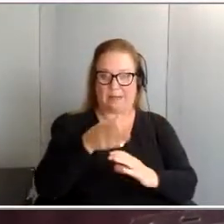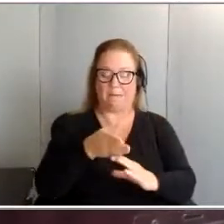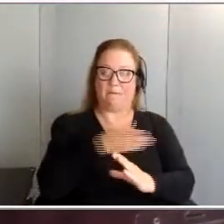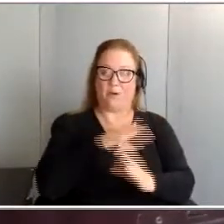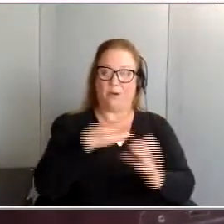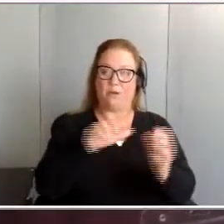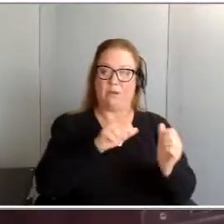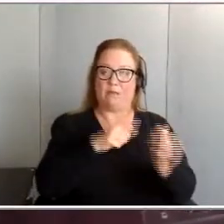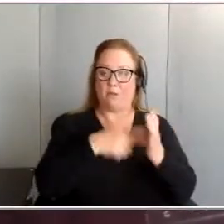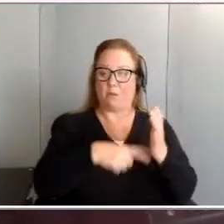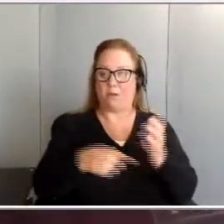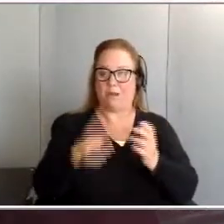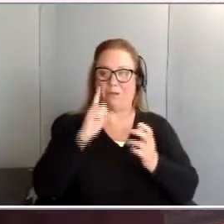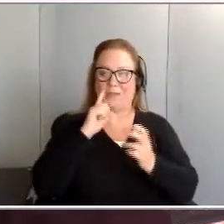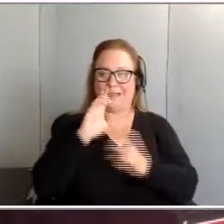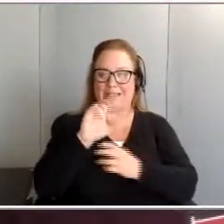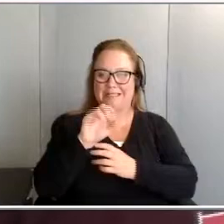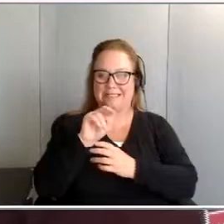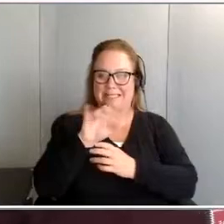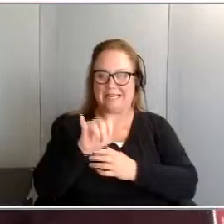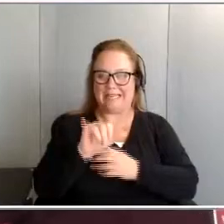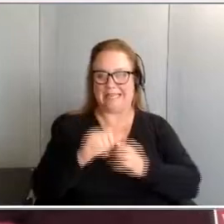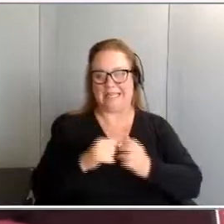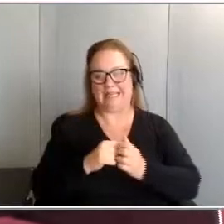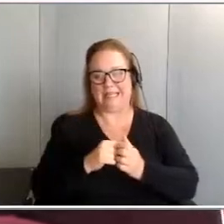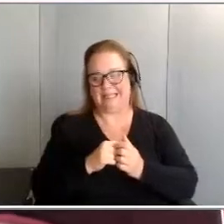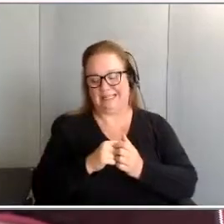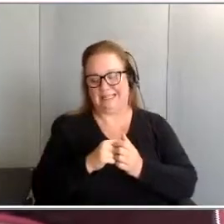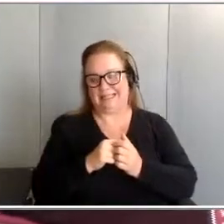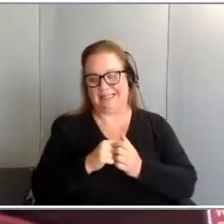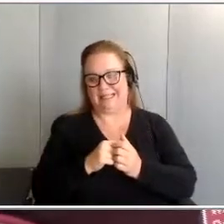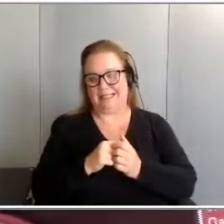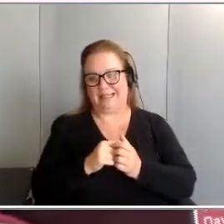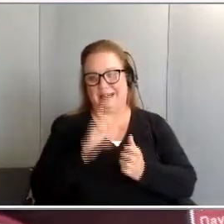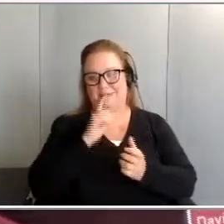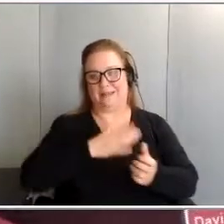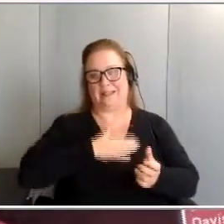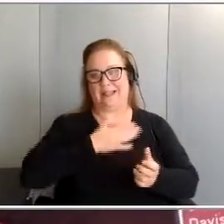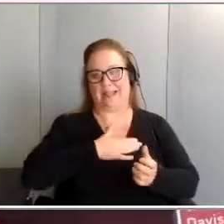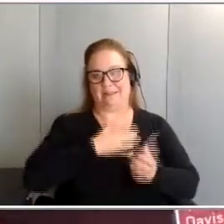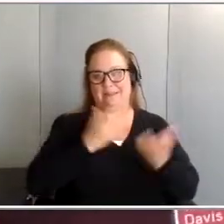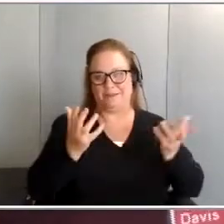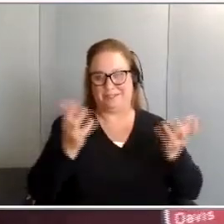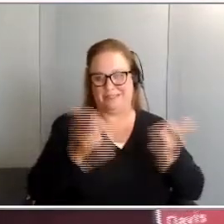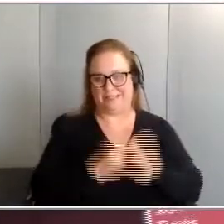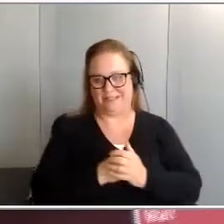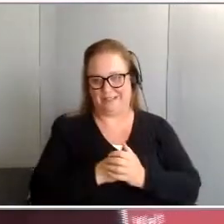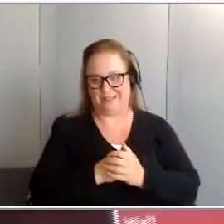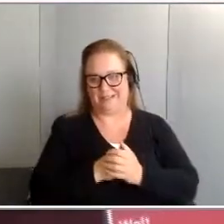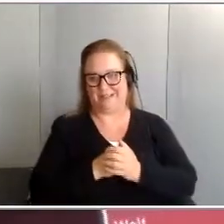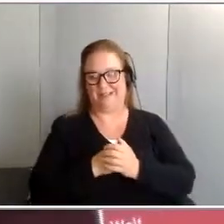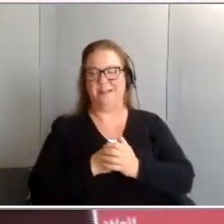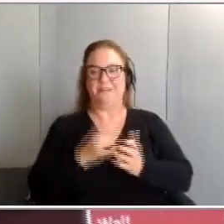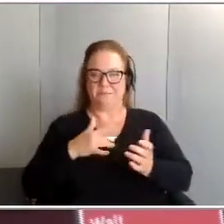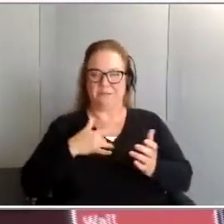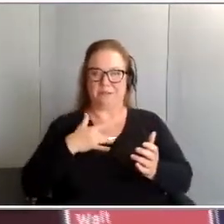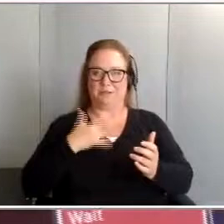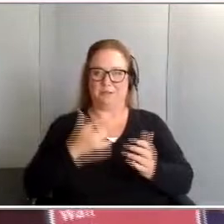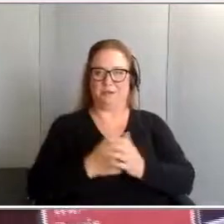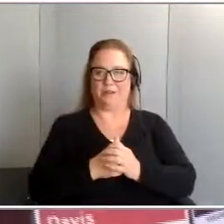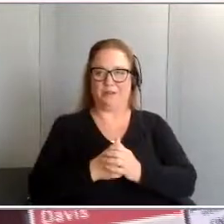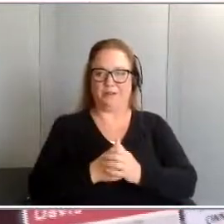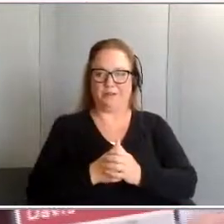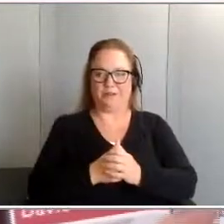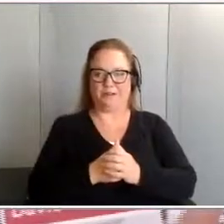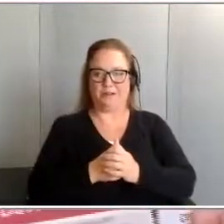think of the visit by Cindy today? Really happy she's here. Makes you feel good? Mm-hmm. Well, I think that's